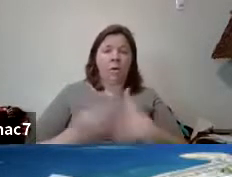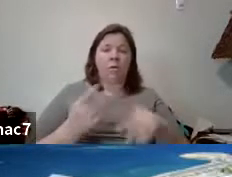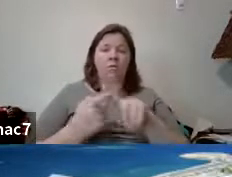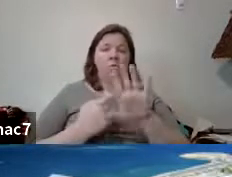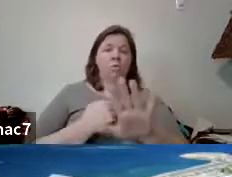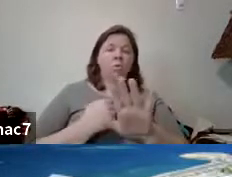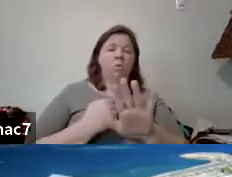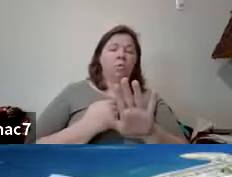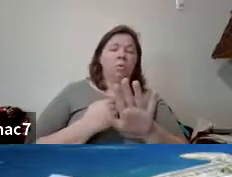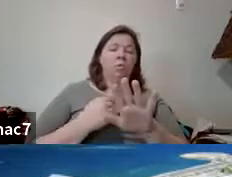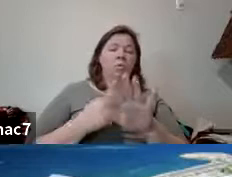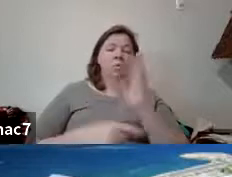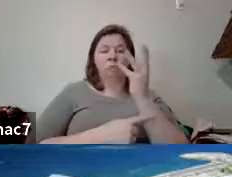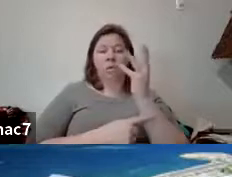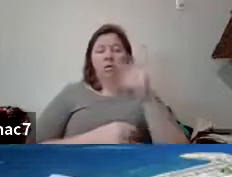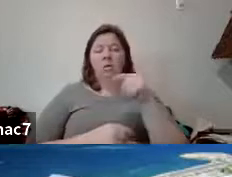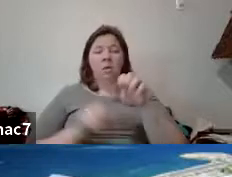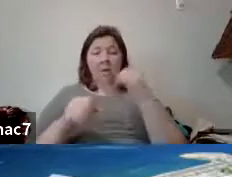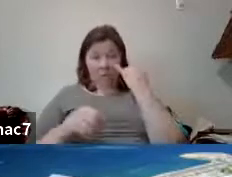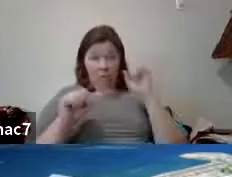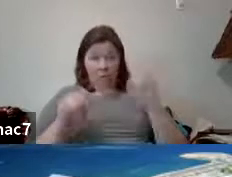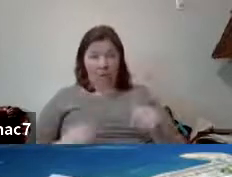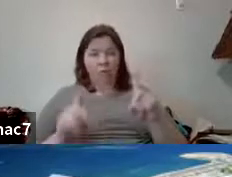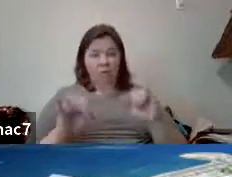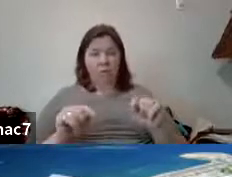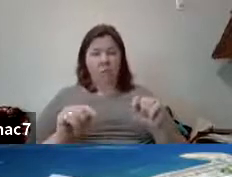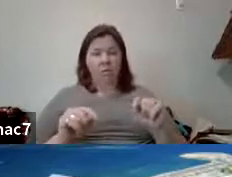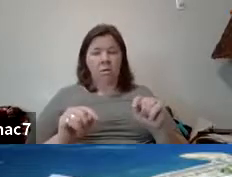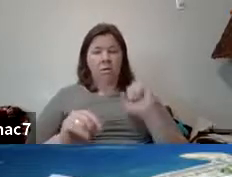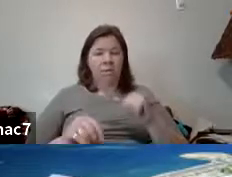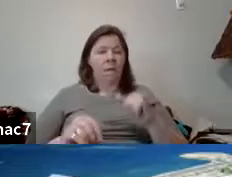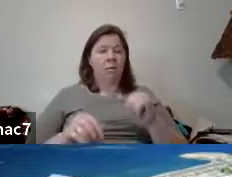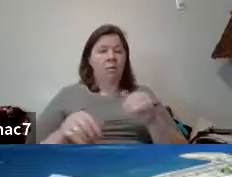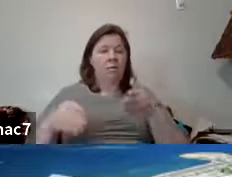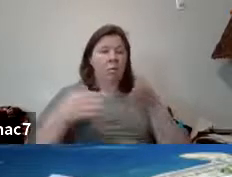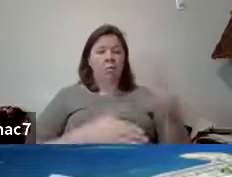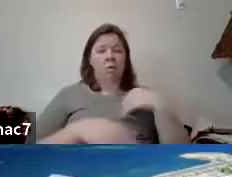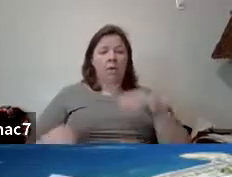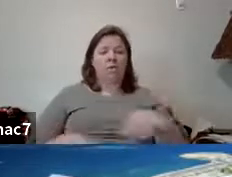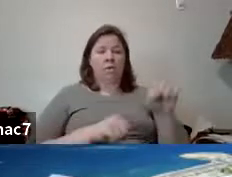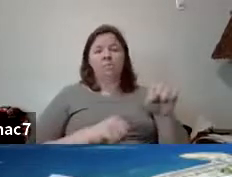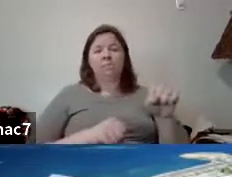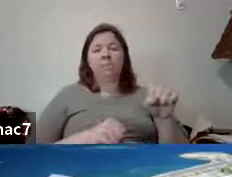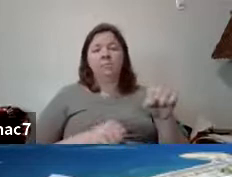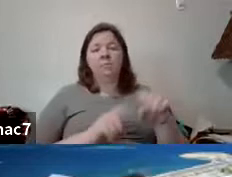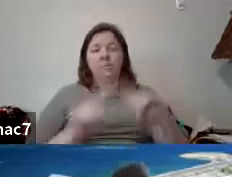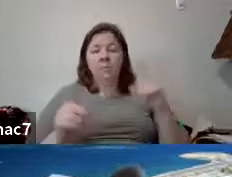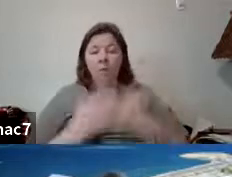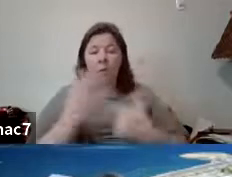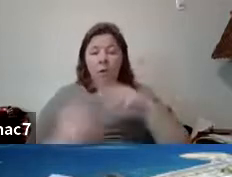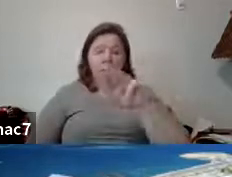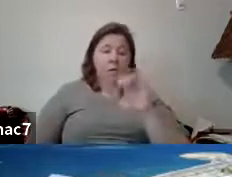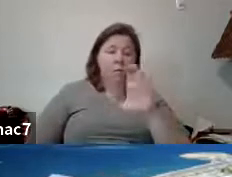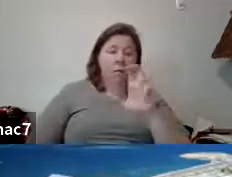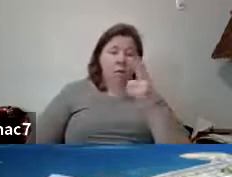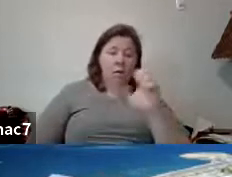So if you have the ability to do it, then that would be the route that I would take. I've done so. But what Michael was saying